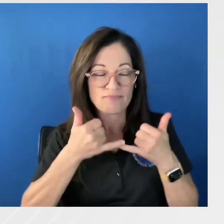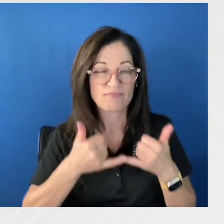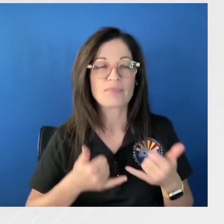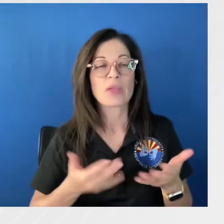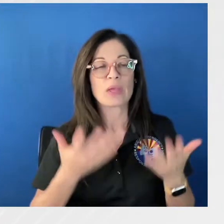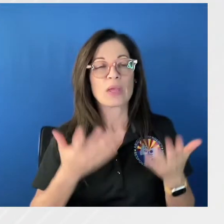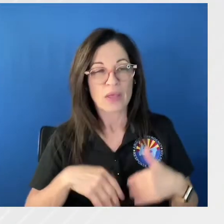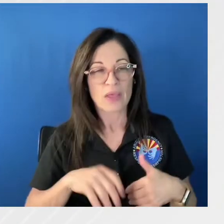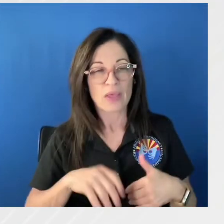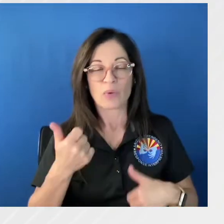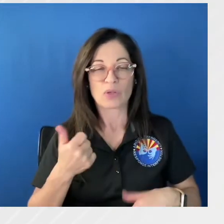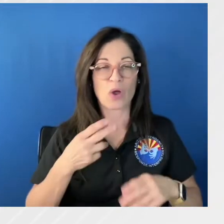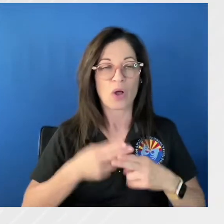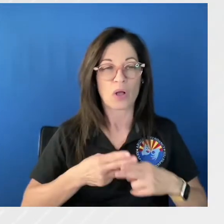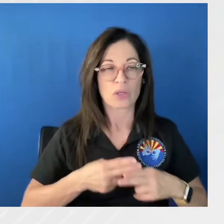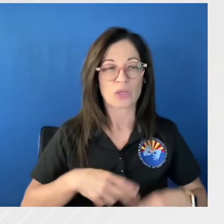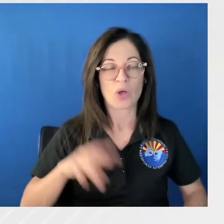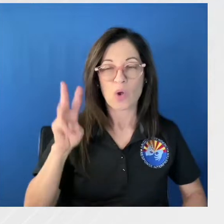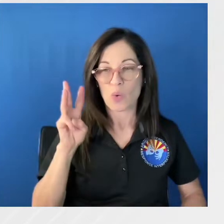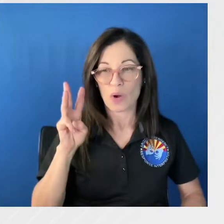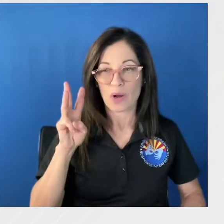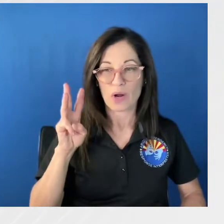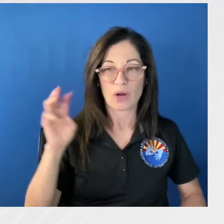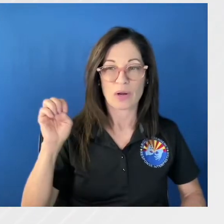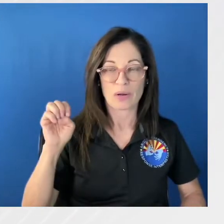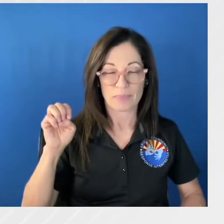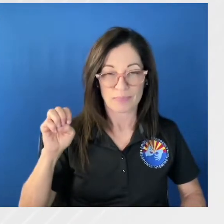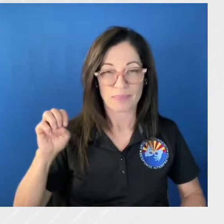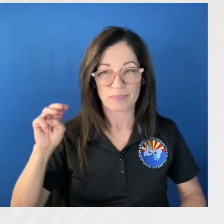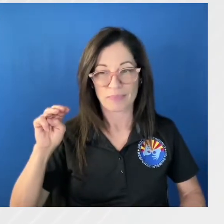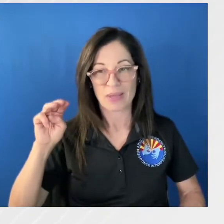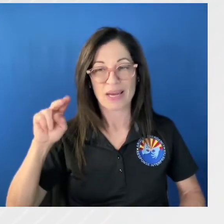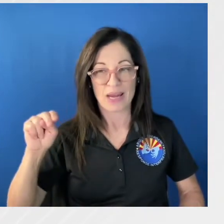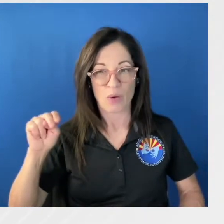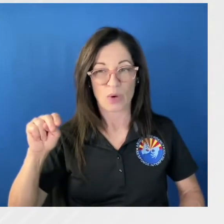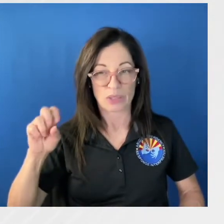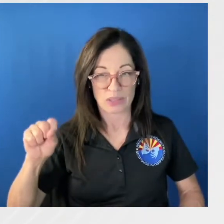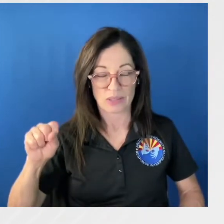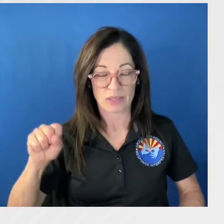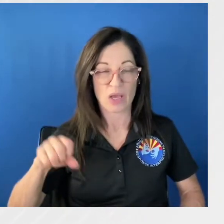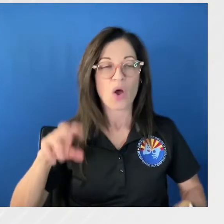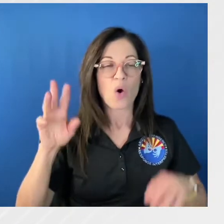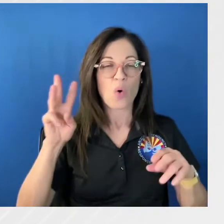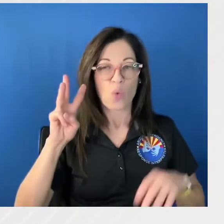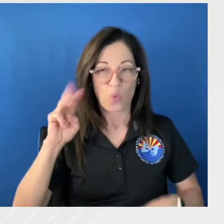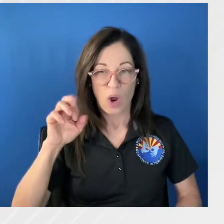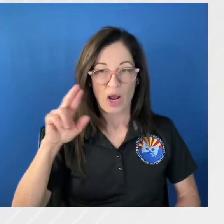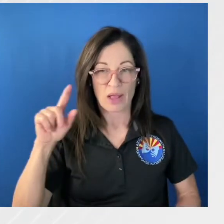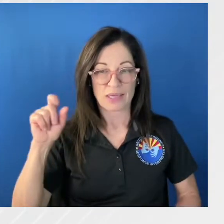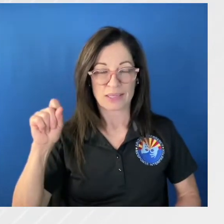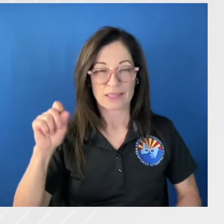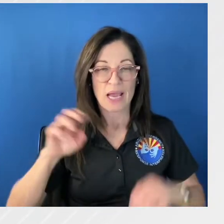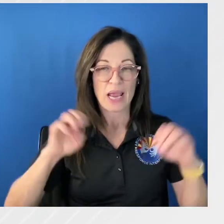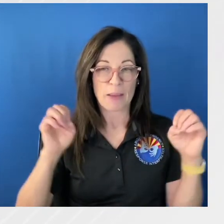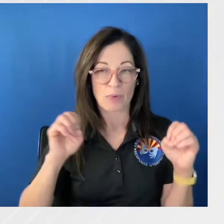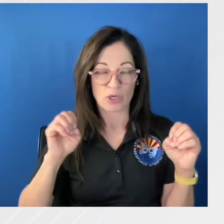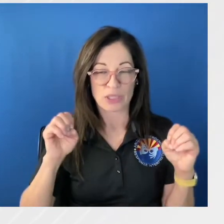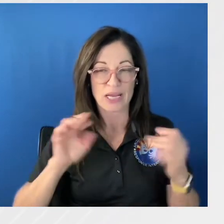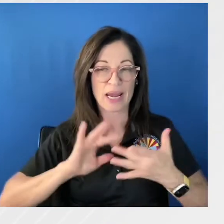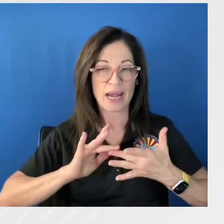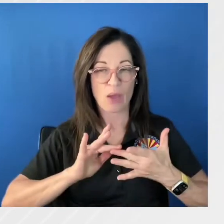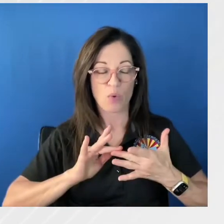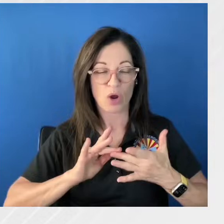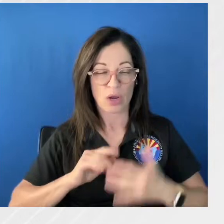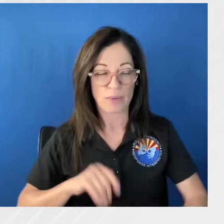it WENS, and it's the wireless emergency network. So traditional and non-traditional. The